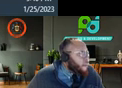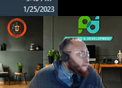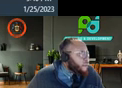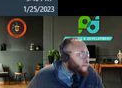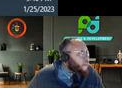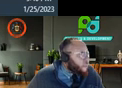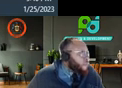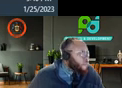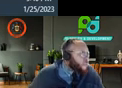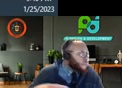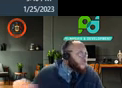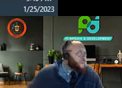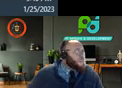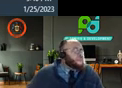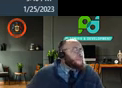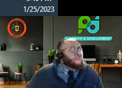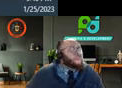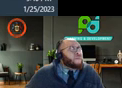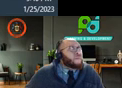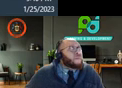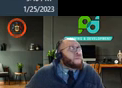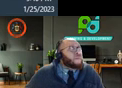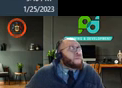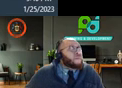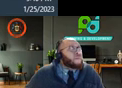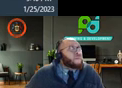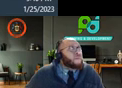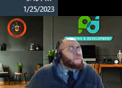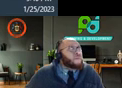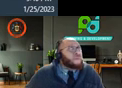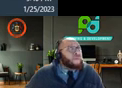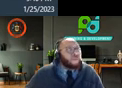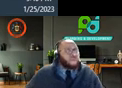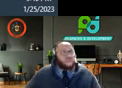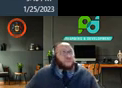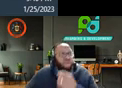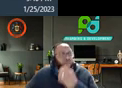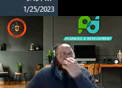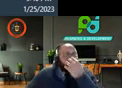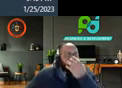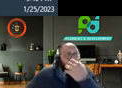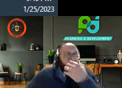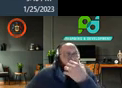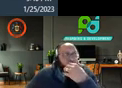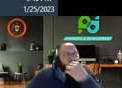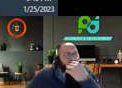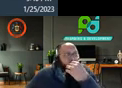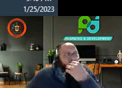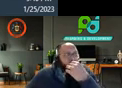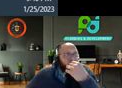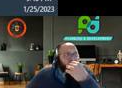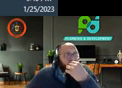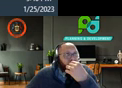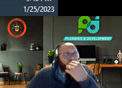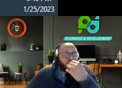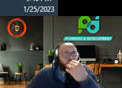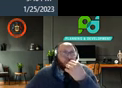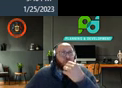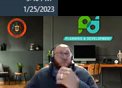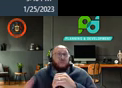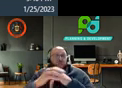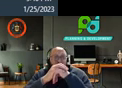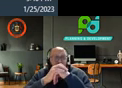I'll be really quick. Yeah, thank you so much, Steve. Appreciate it. I would just reiterate that this is the very beginning of the SSPA process. You